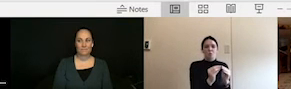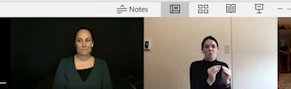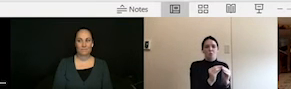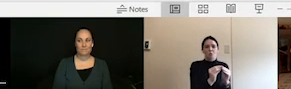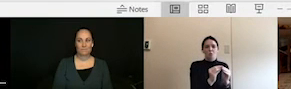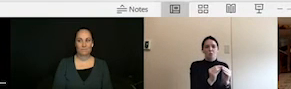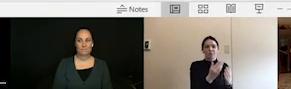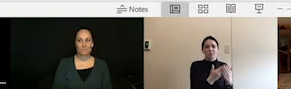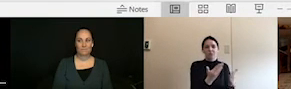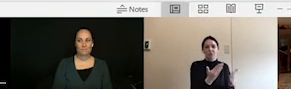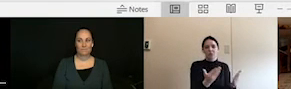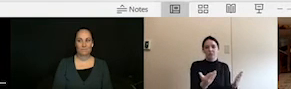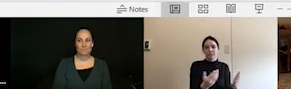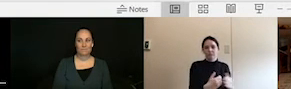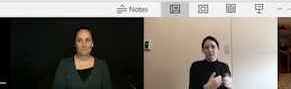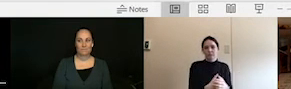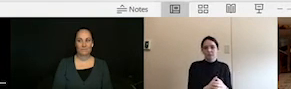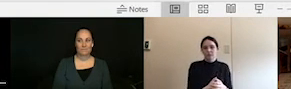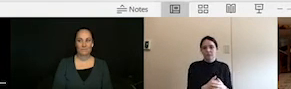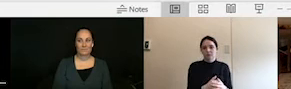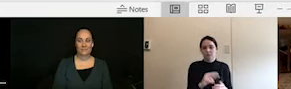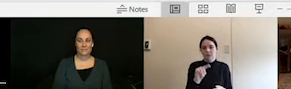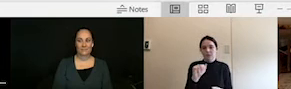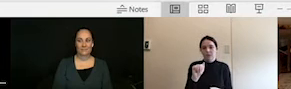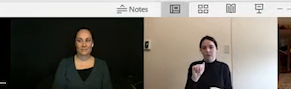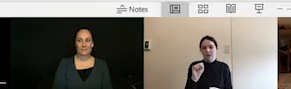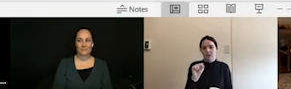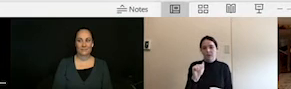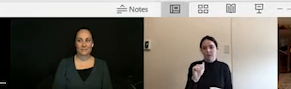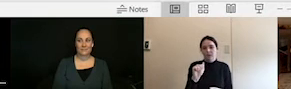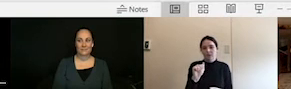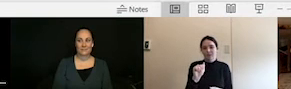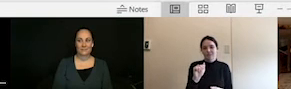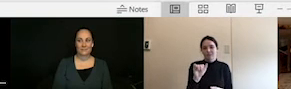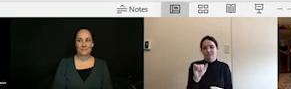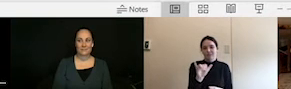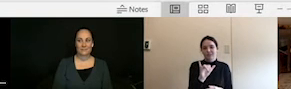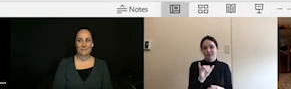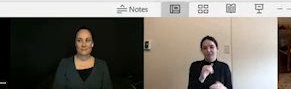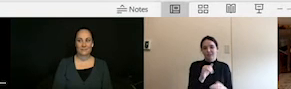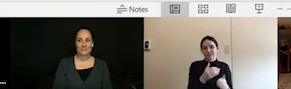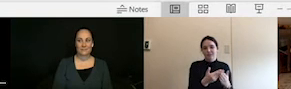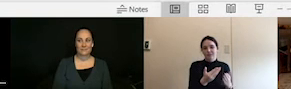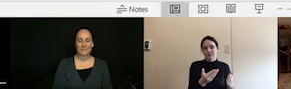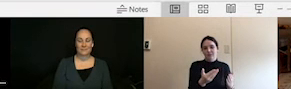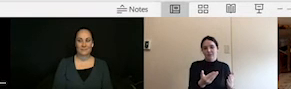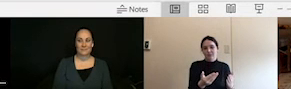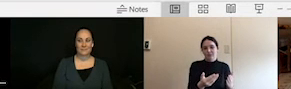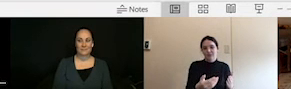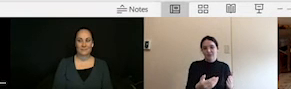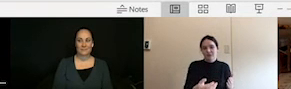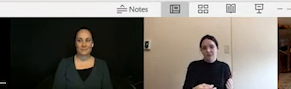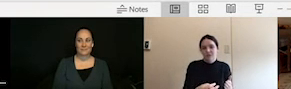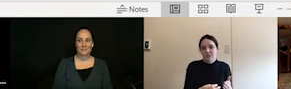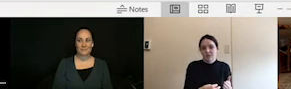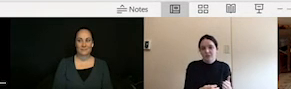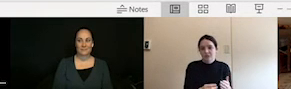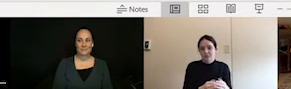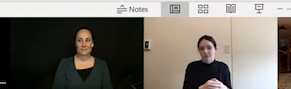All right, so NASA does the same thing in their. We have something called the